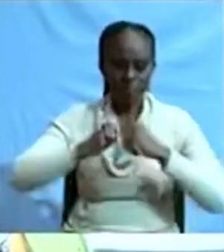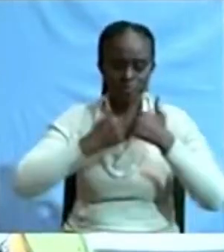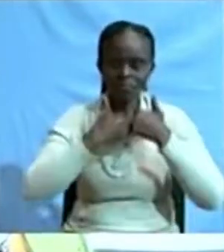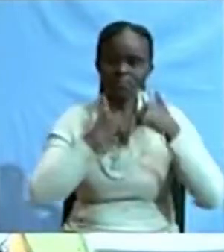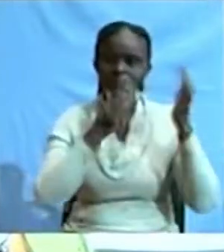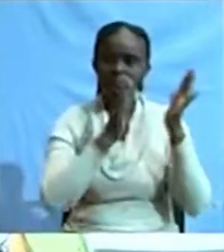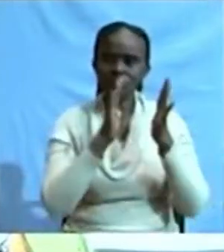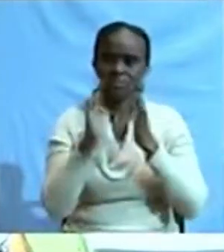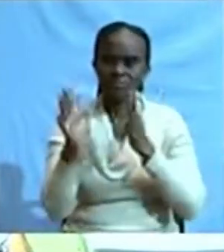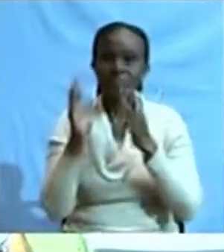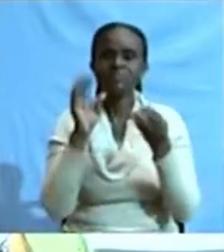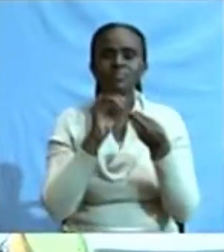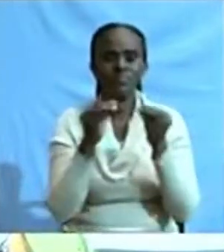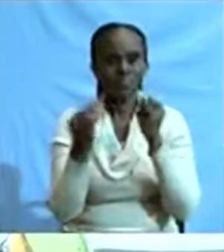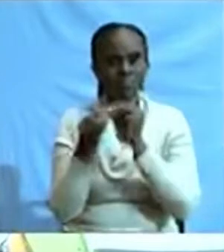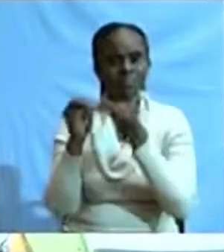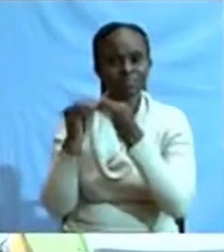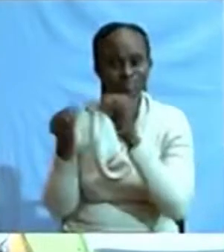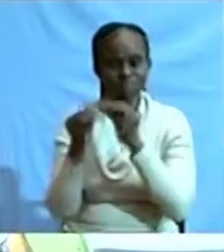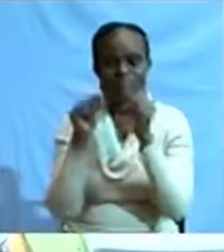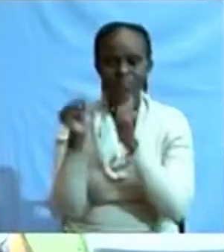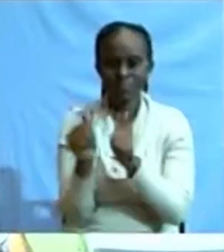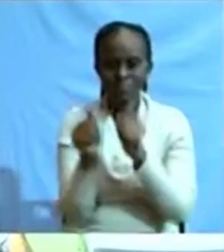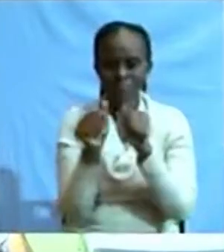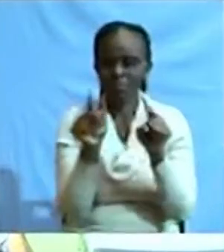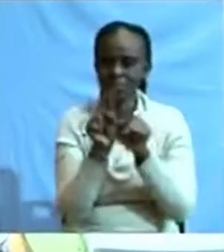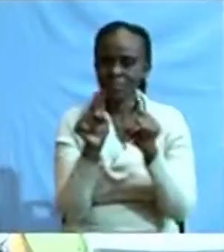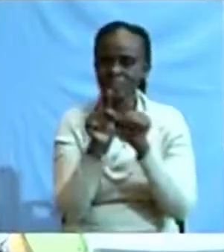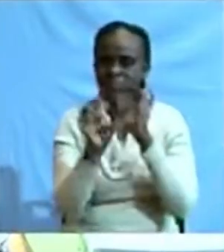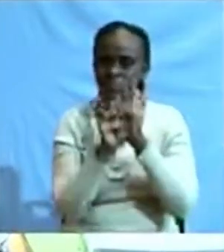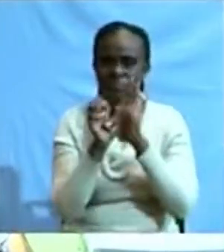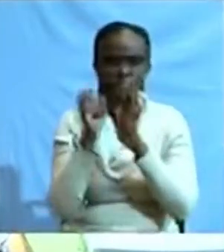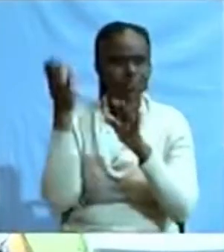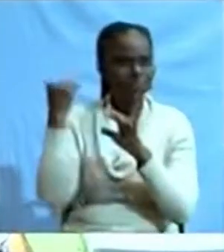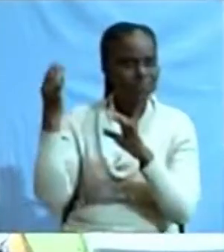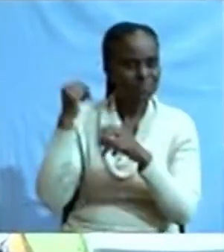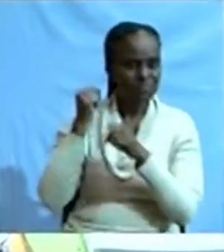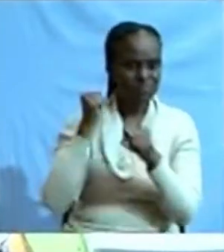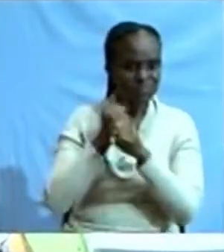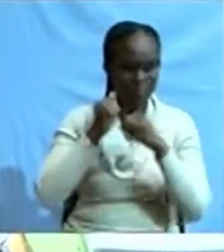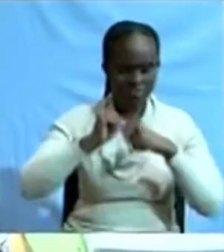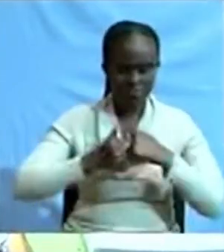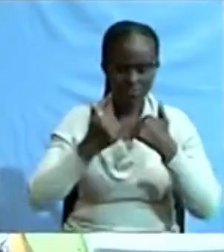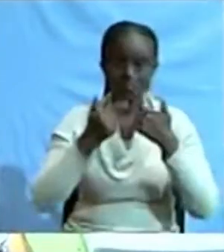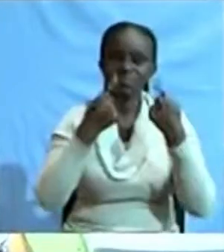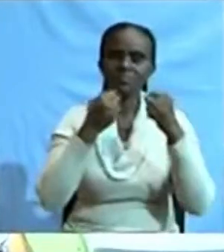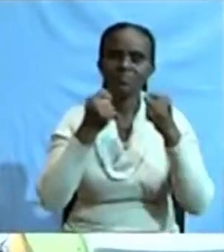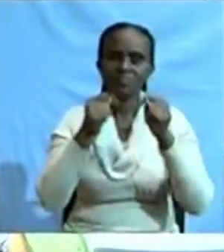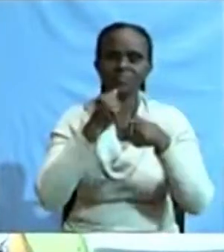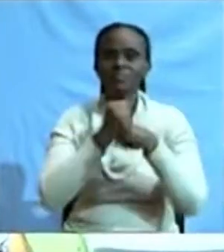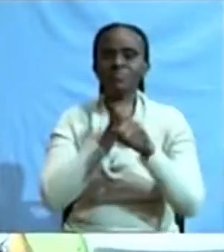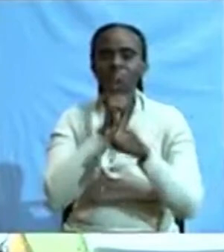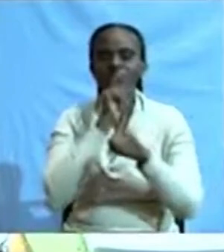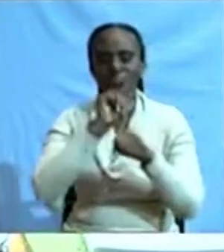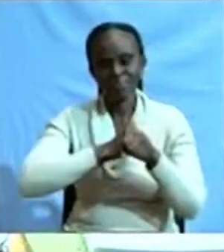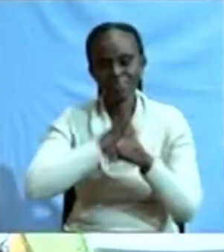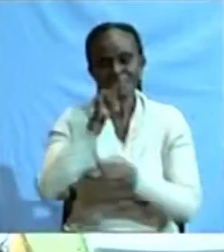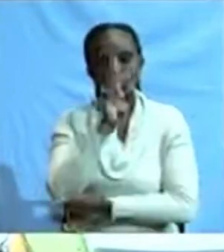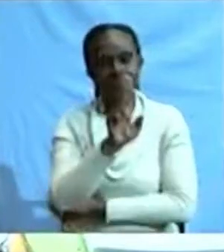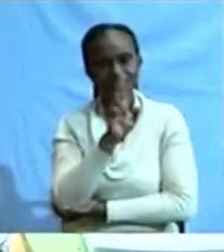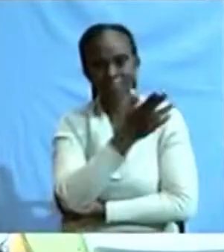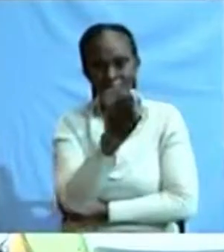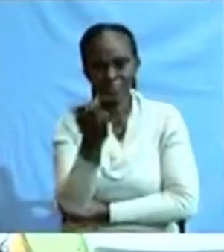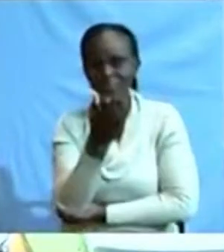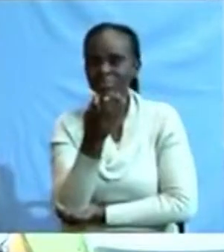we've lined up a number of activities just like the previous years. So we are trying to make sure that we use